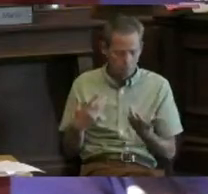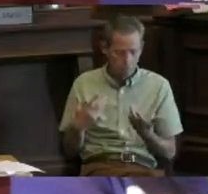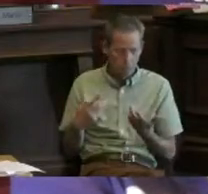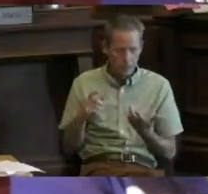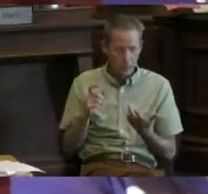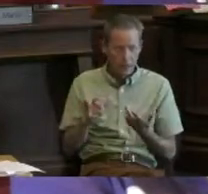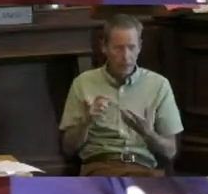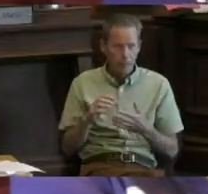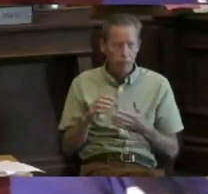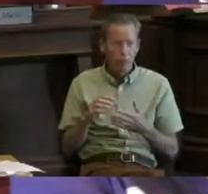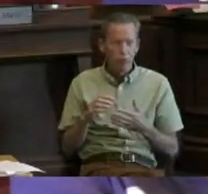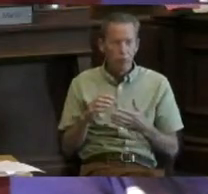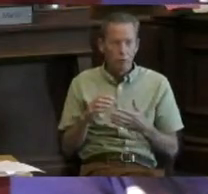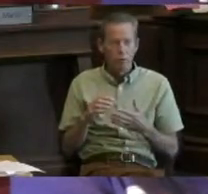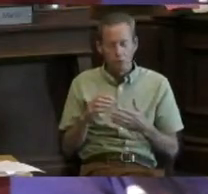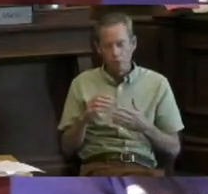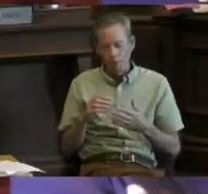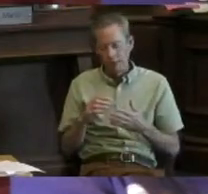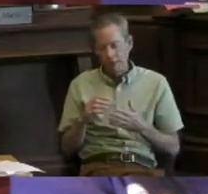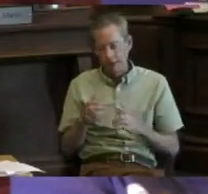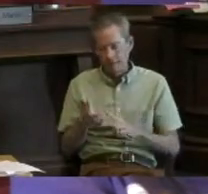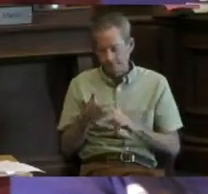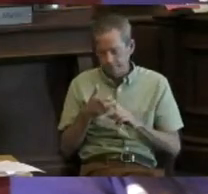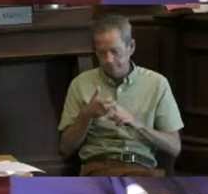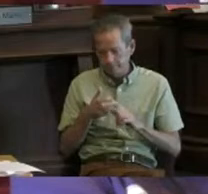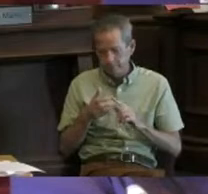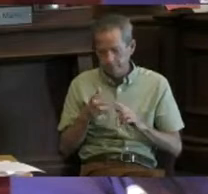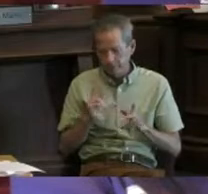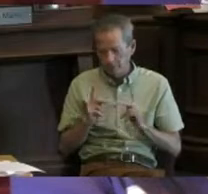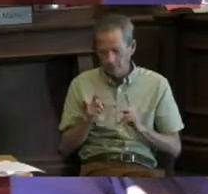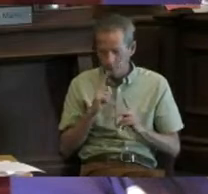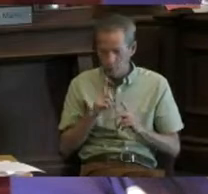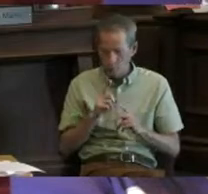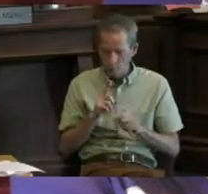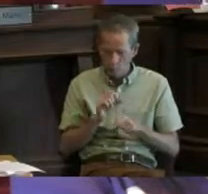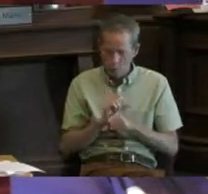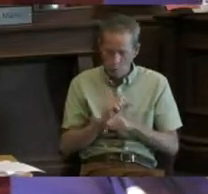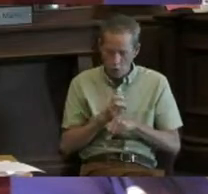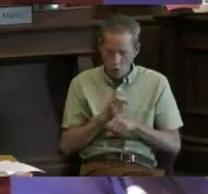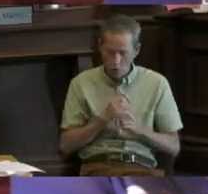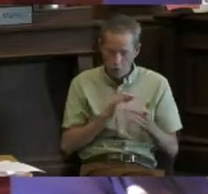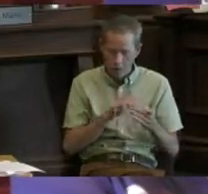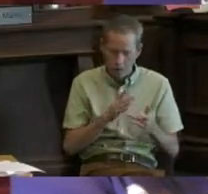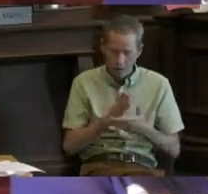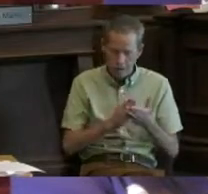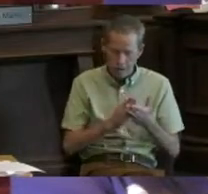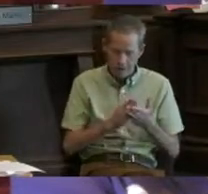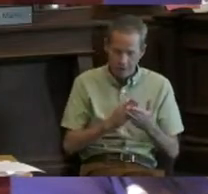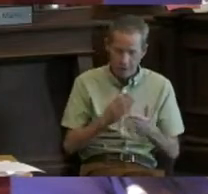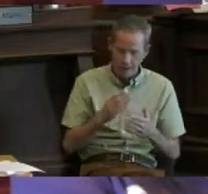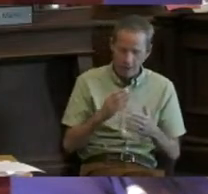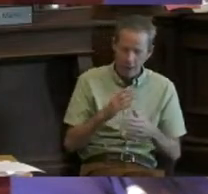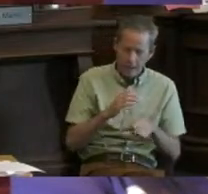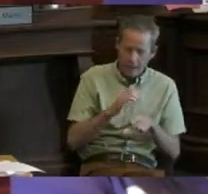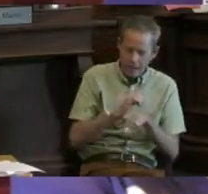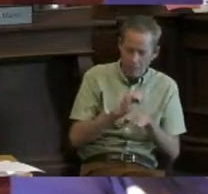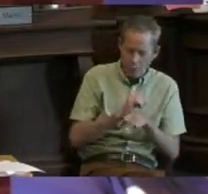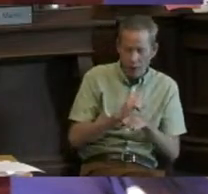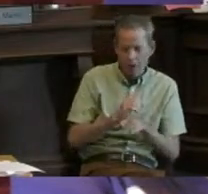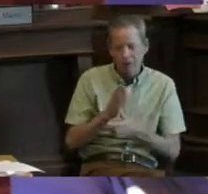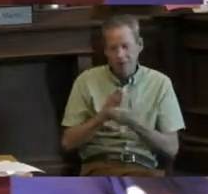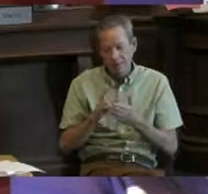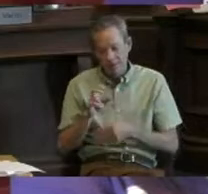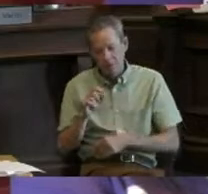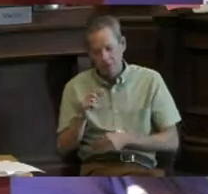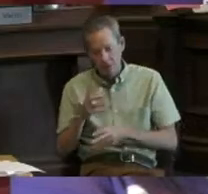the leasing agents have to really work hard to provide, to reach out to their employers, you know, some of their veterans, if they're getting different subsidies to